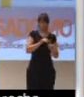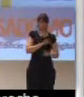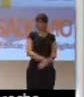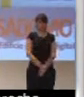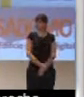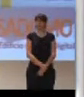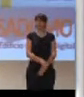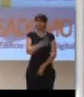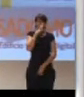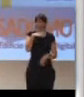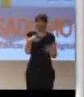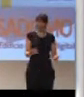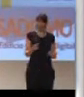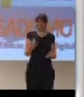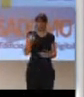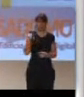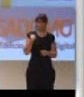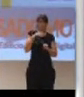environment.